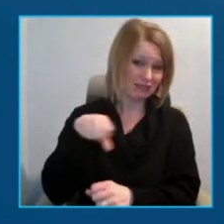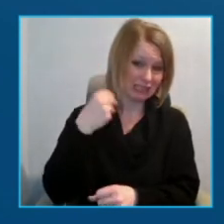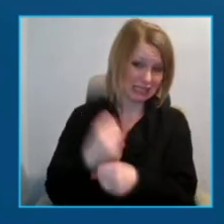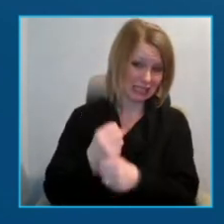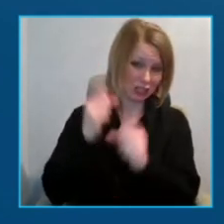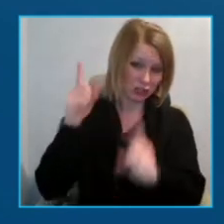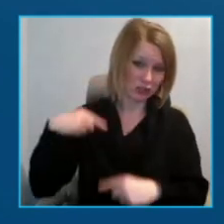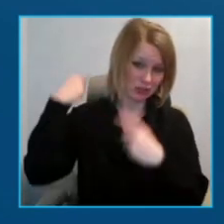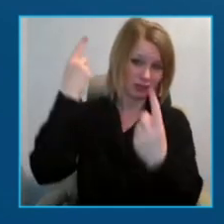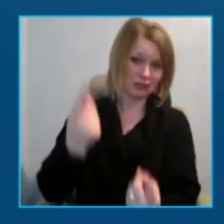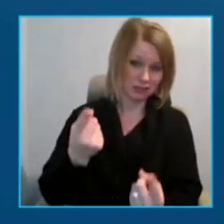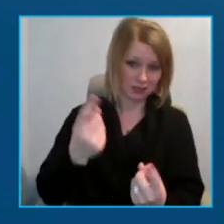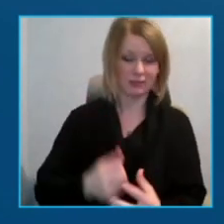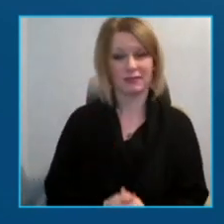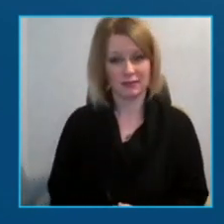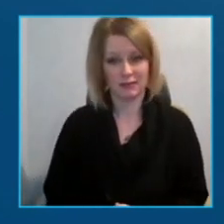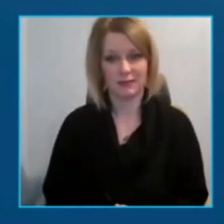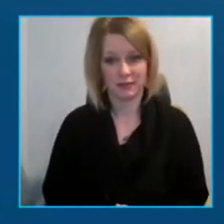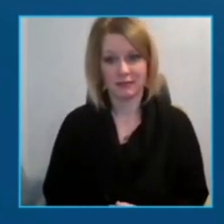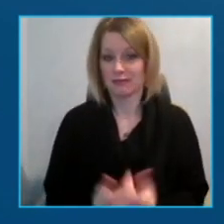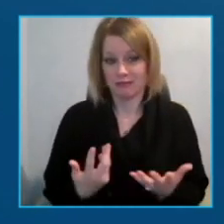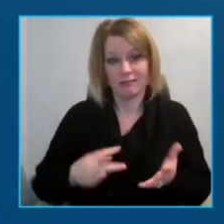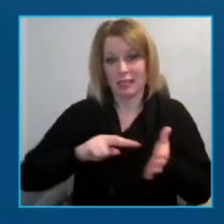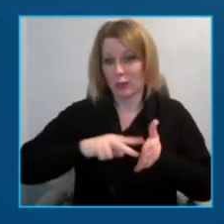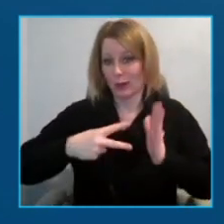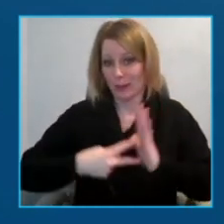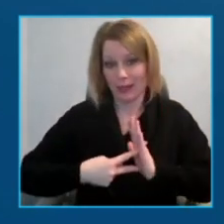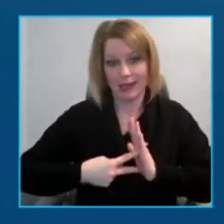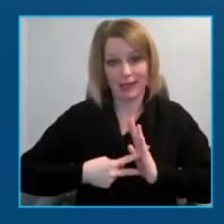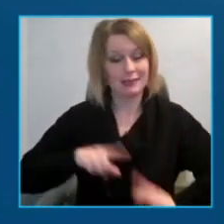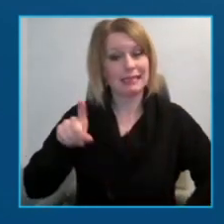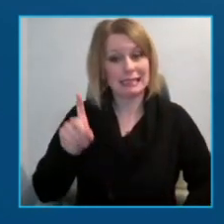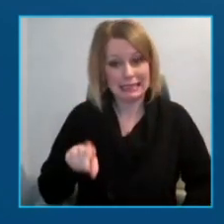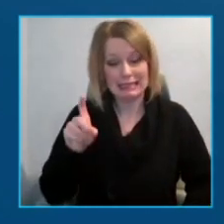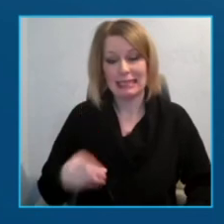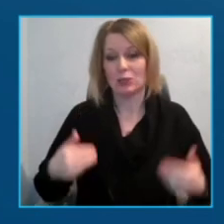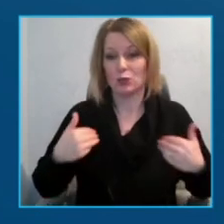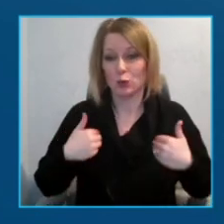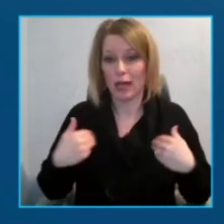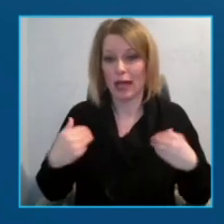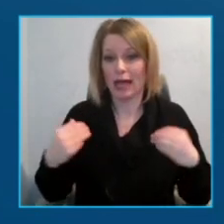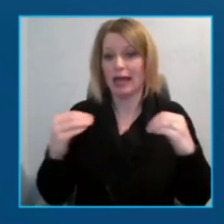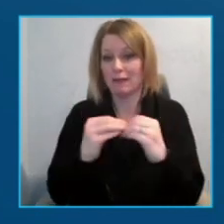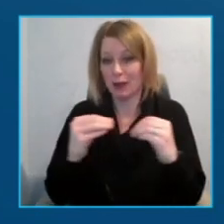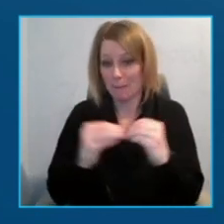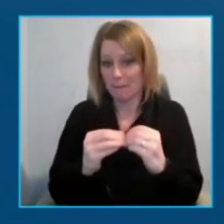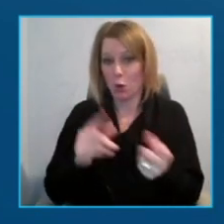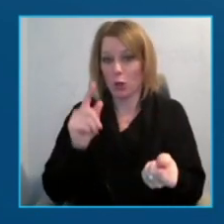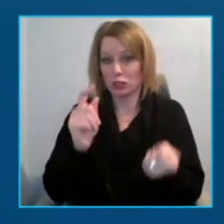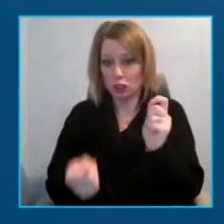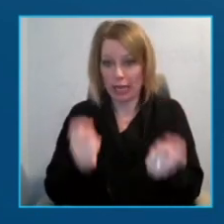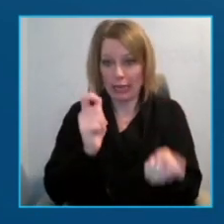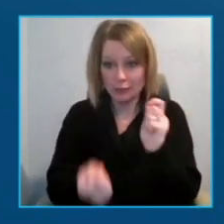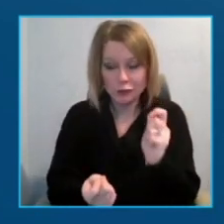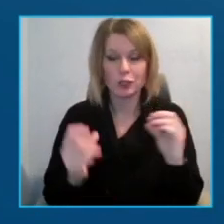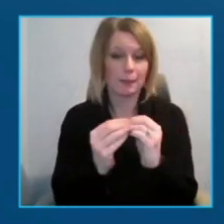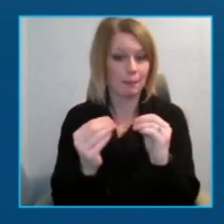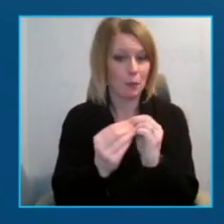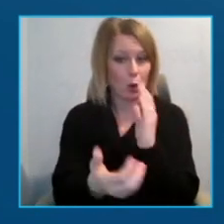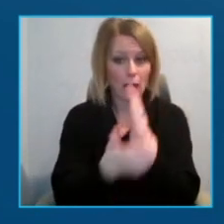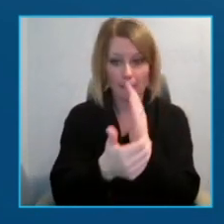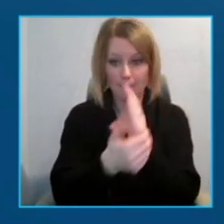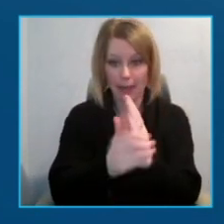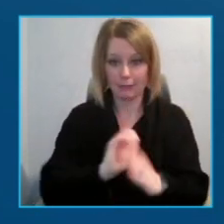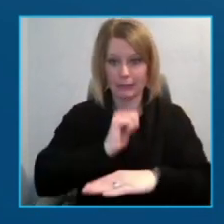therefore, there needs to be, in my view, some additional changes, amendments made to the Article